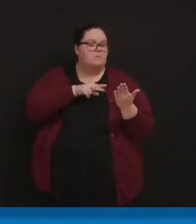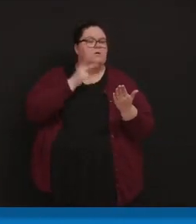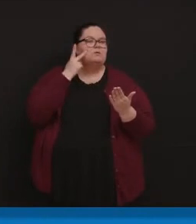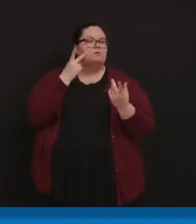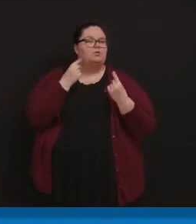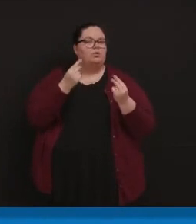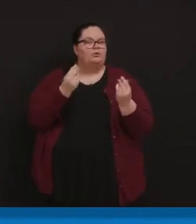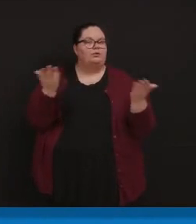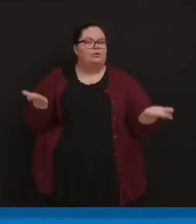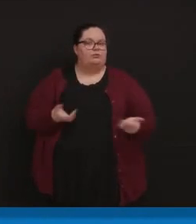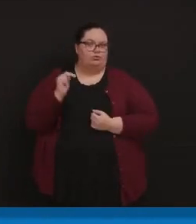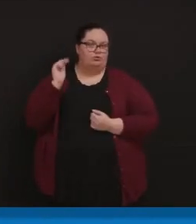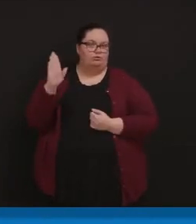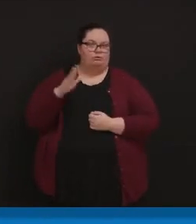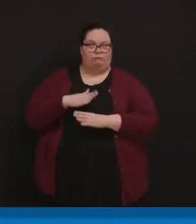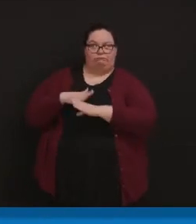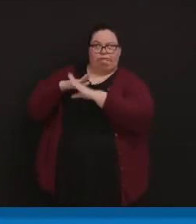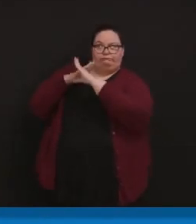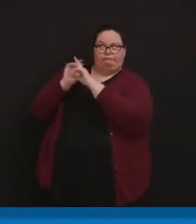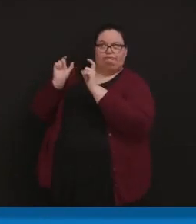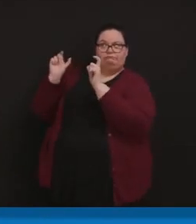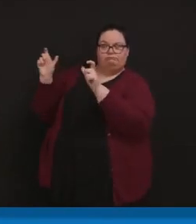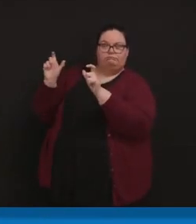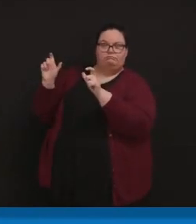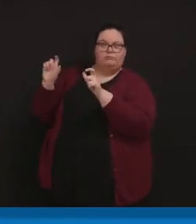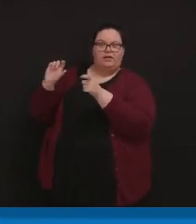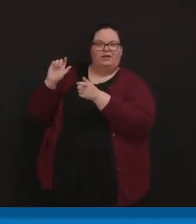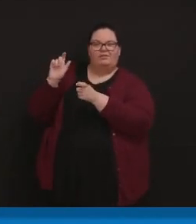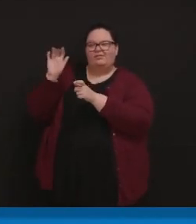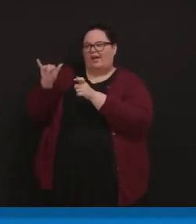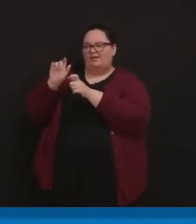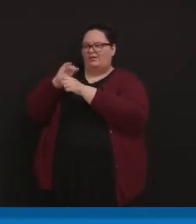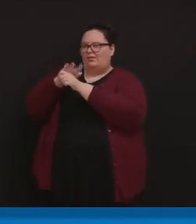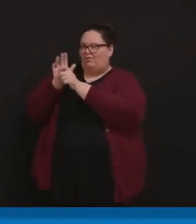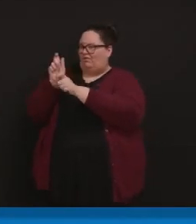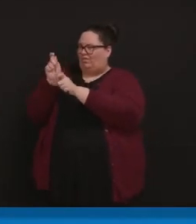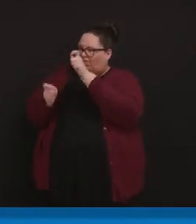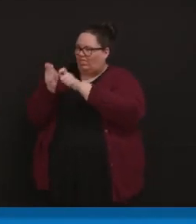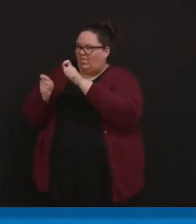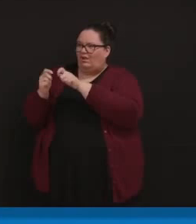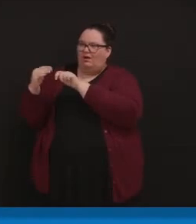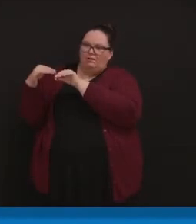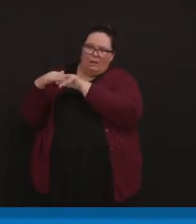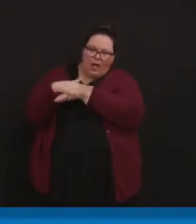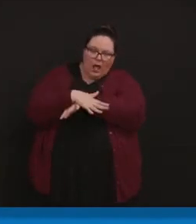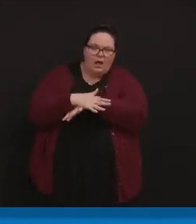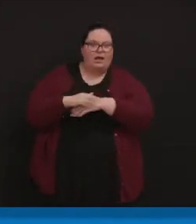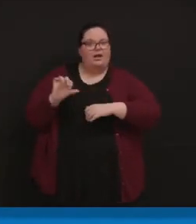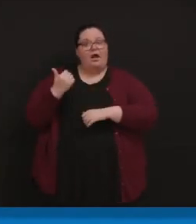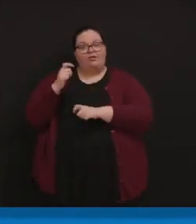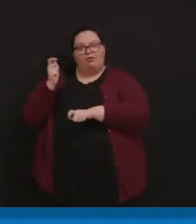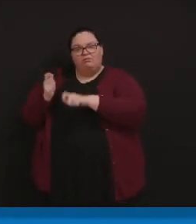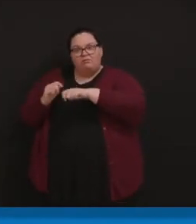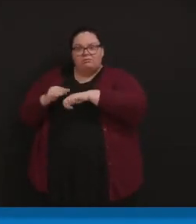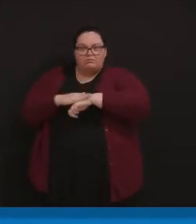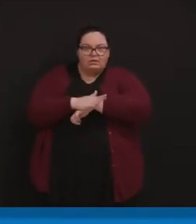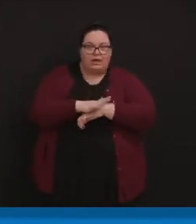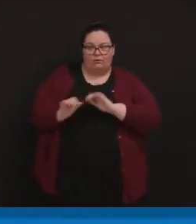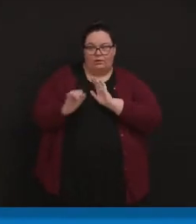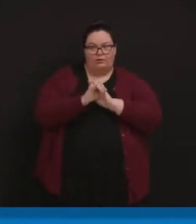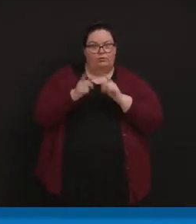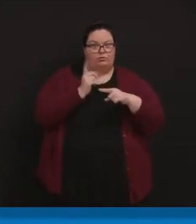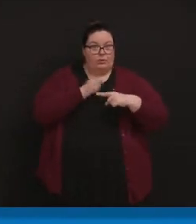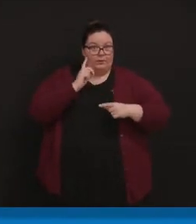to prevent the UK variant from getting in, as well as other variants, and what to do to prevent their transmission once they get here and make sure that we detect them as soon as